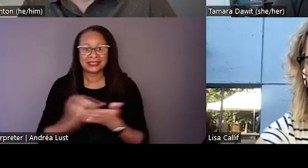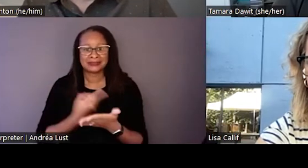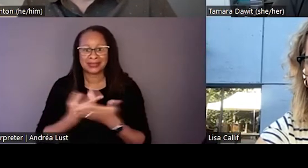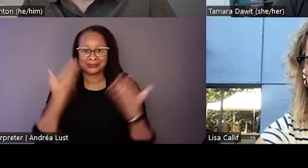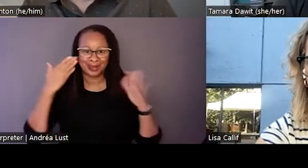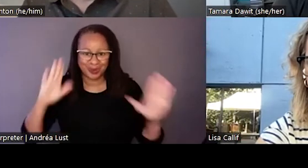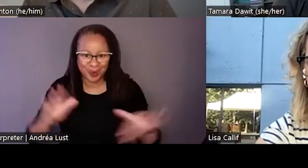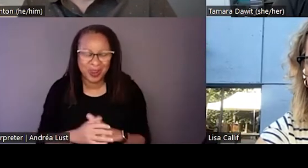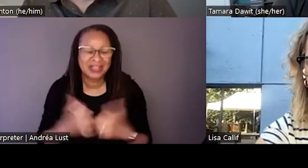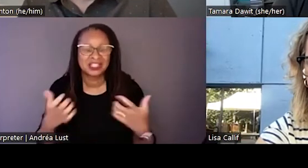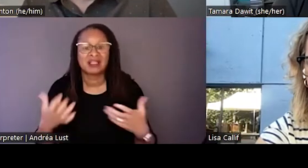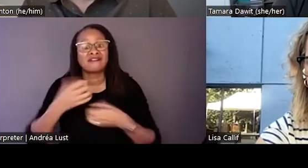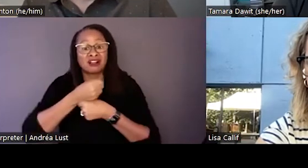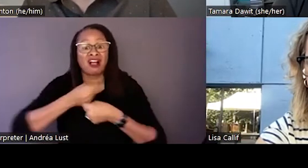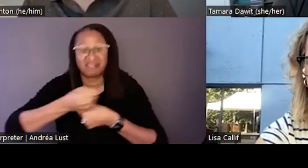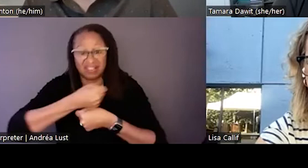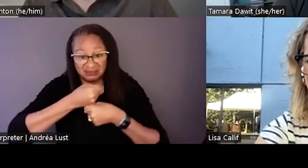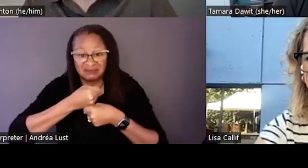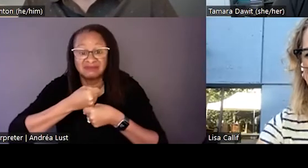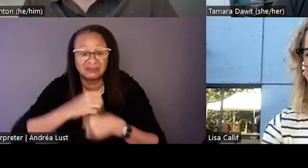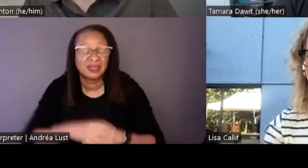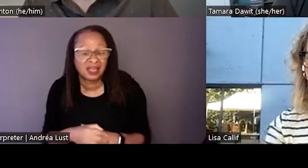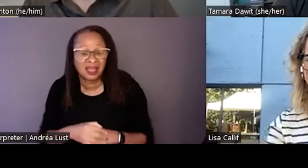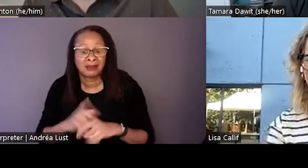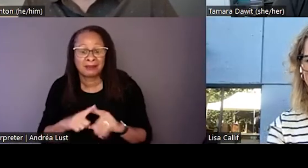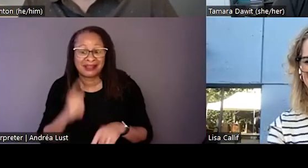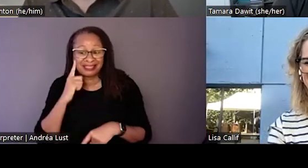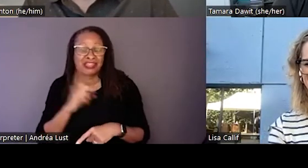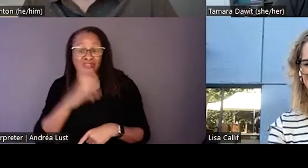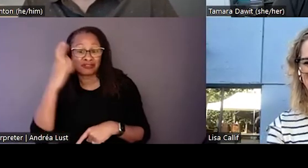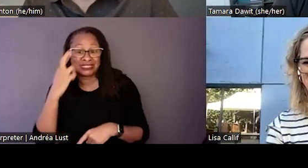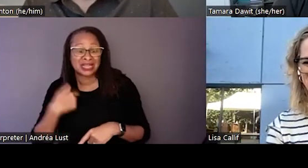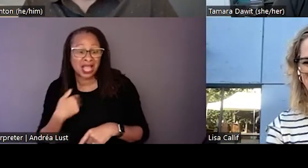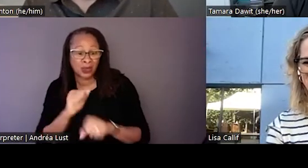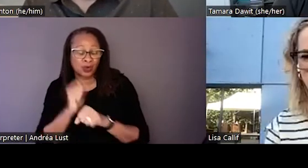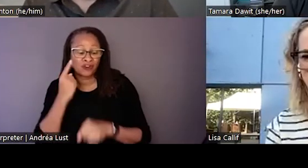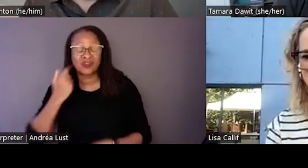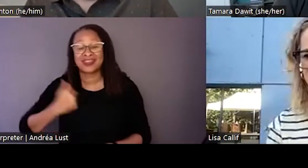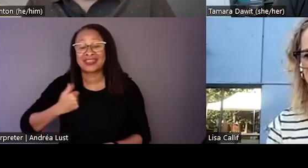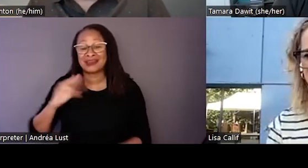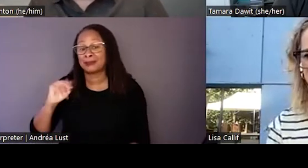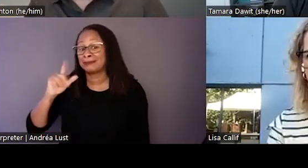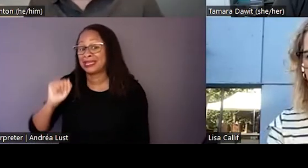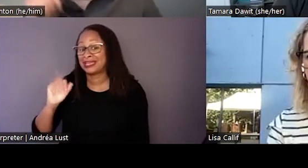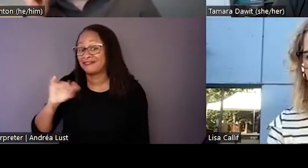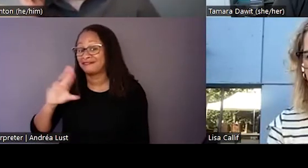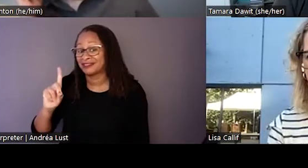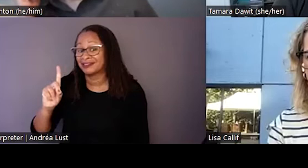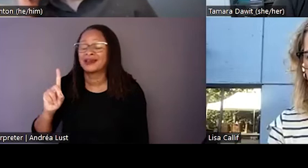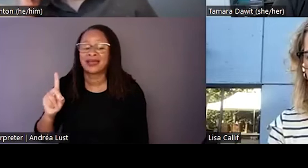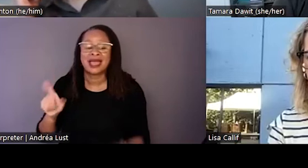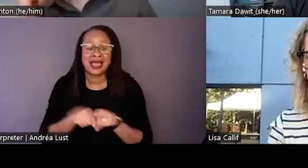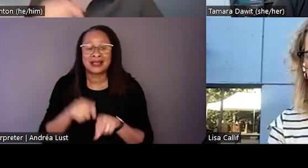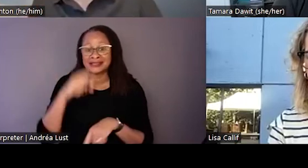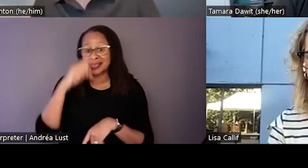It's a lot of coffee. But I think that, you know, the reason that I'm working for the Canada Media Fund is that as a Black